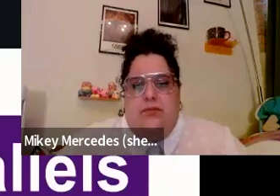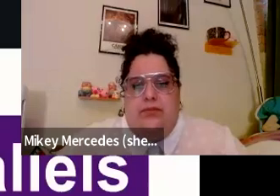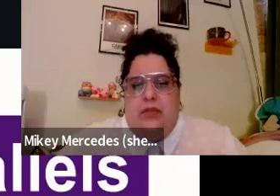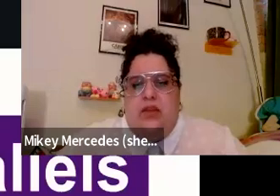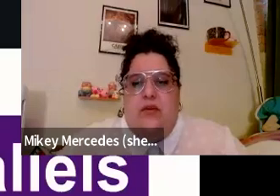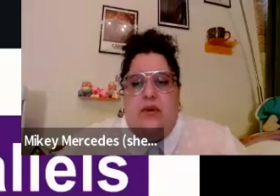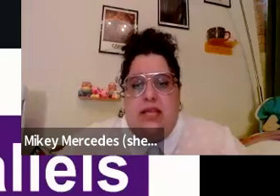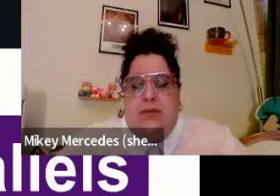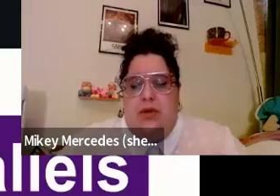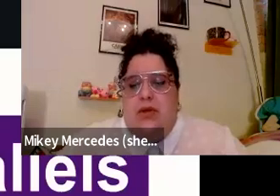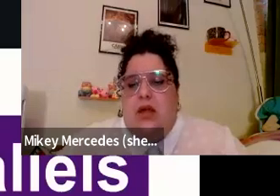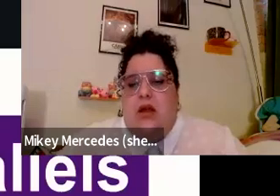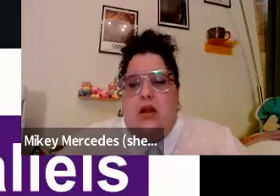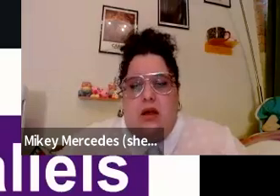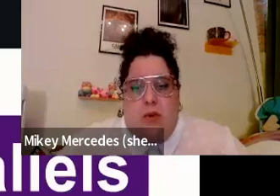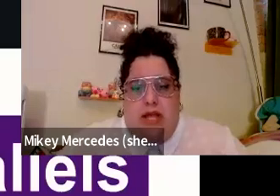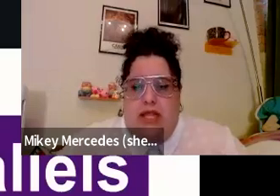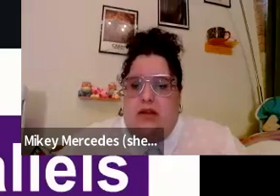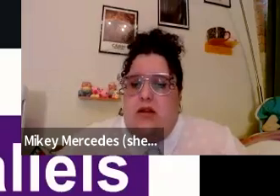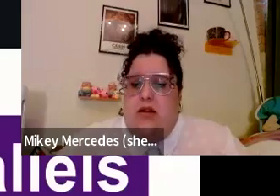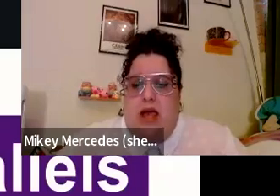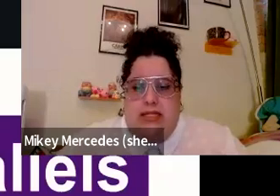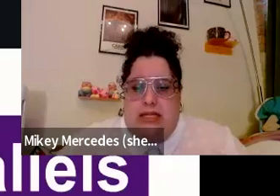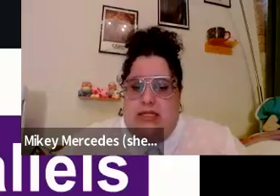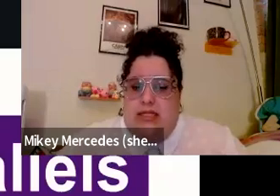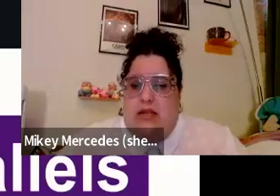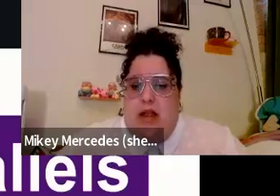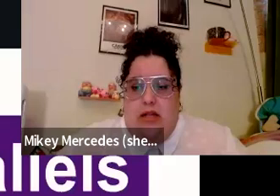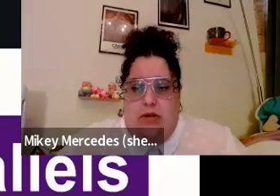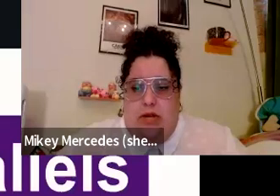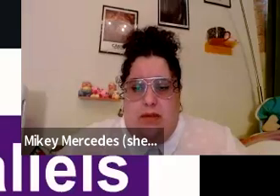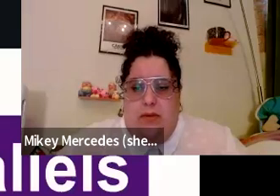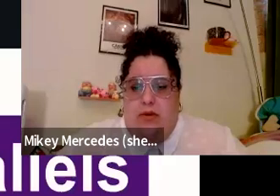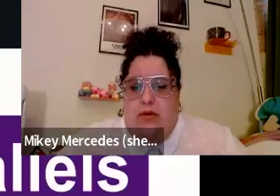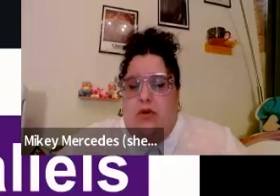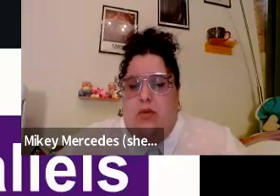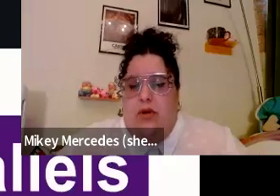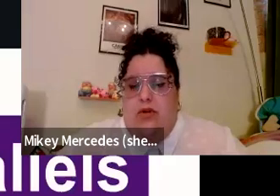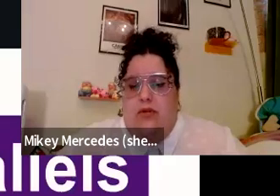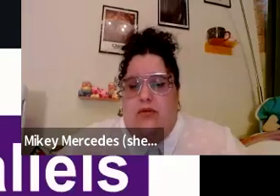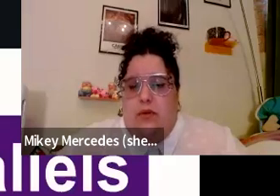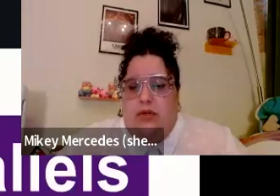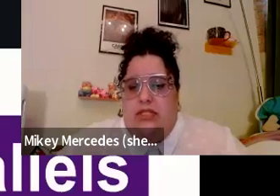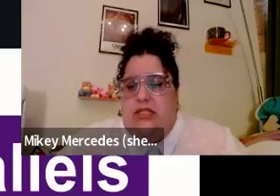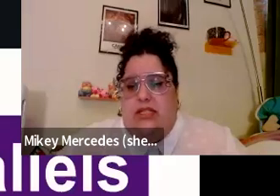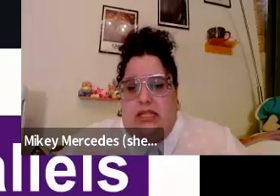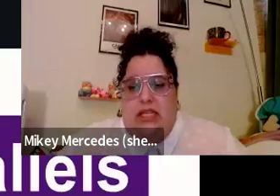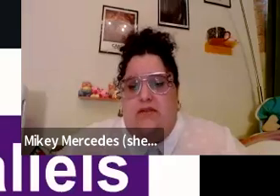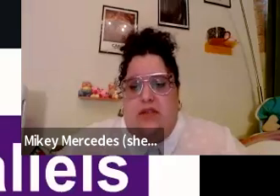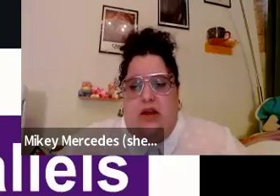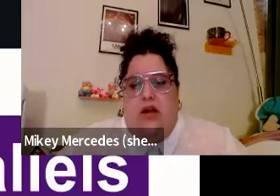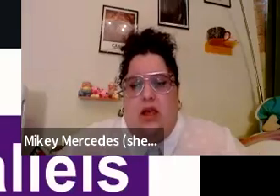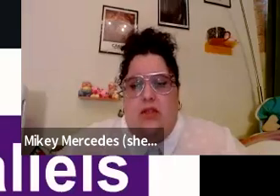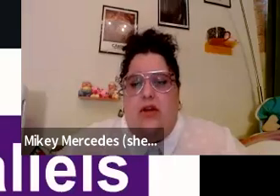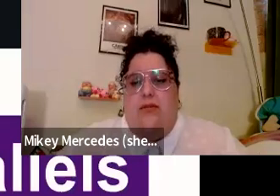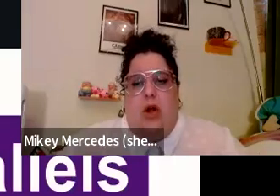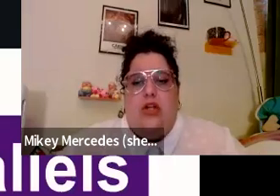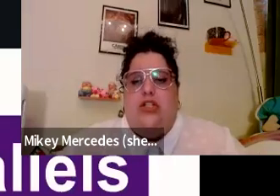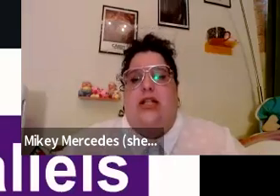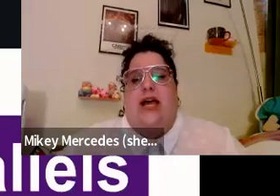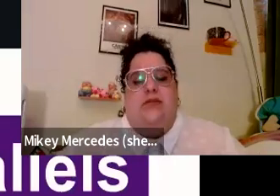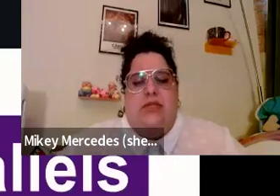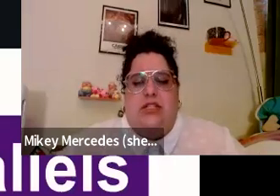mainstreaming, a rights-based approach is being centered and amplified to the detriment of multiply marginalized fat